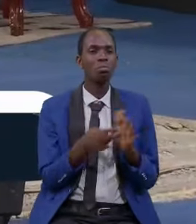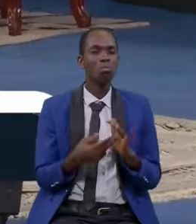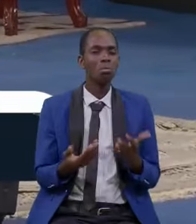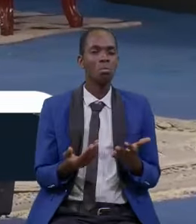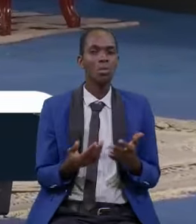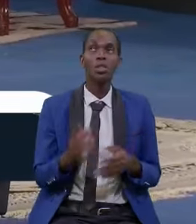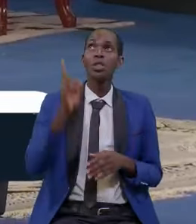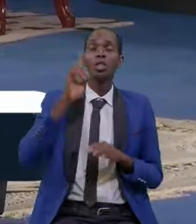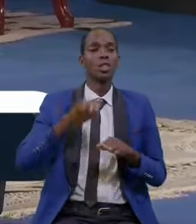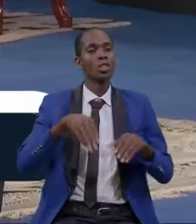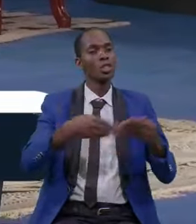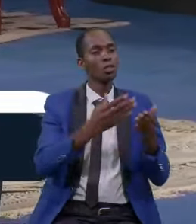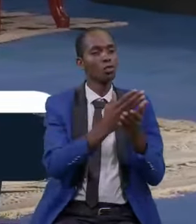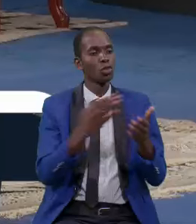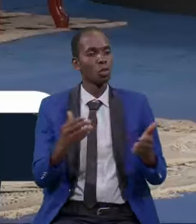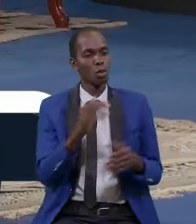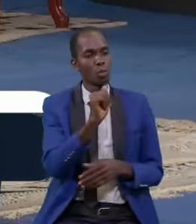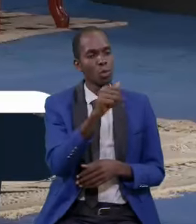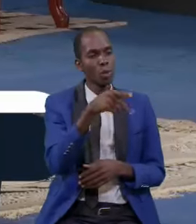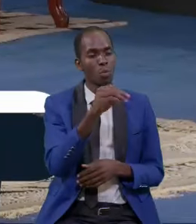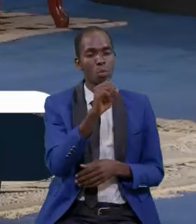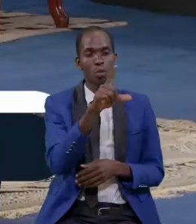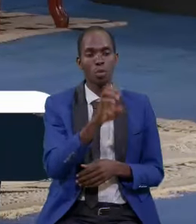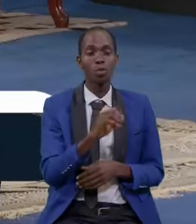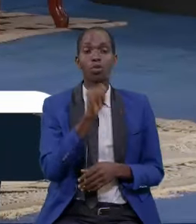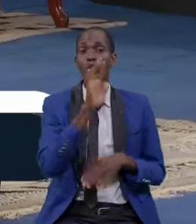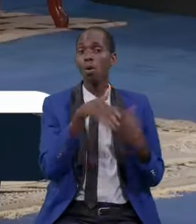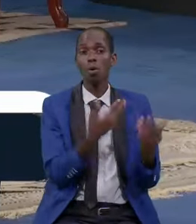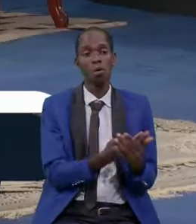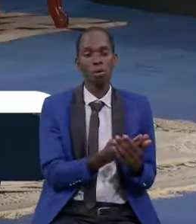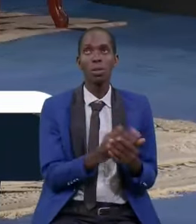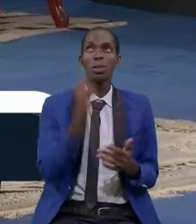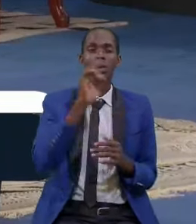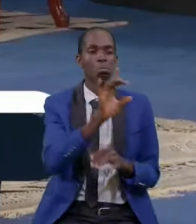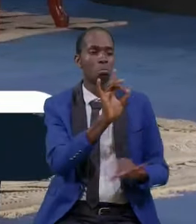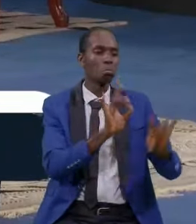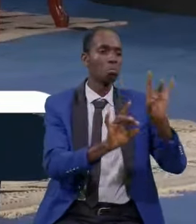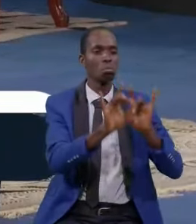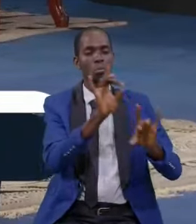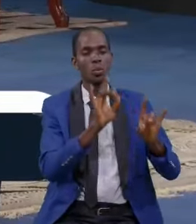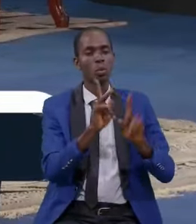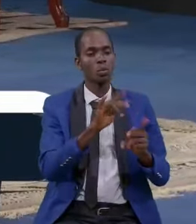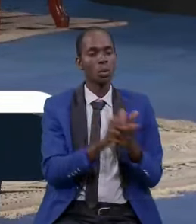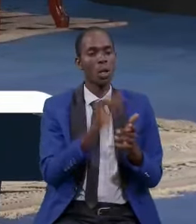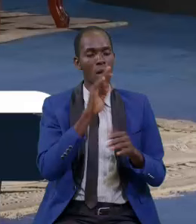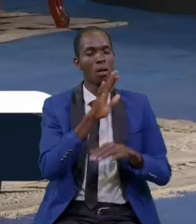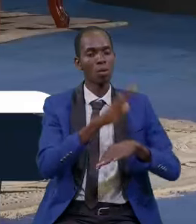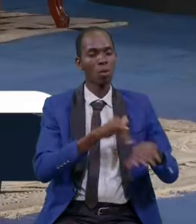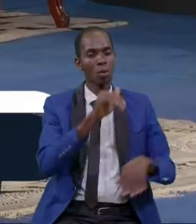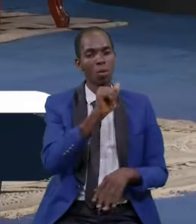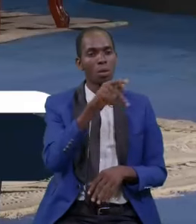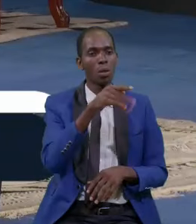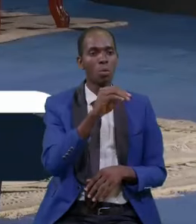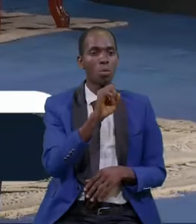some apostles, not everybody. He selects those who are apostles. And some prophets, not